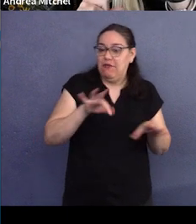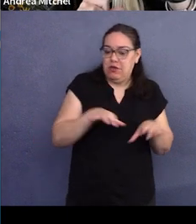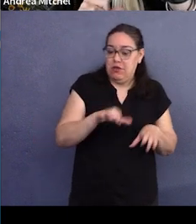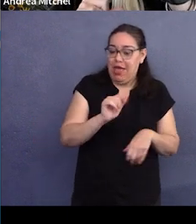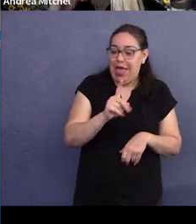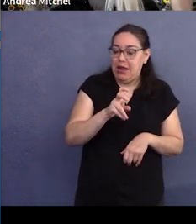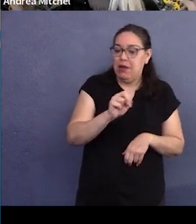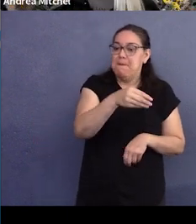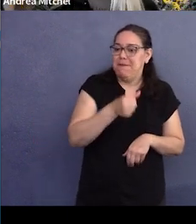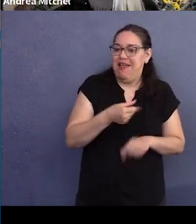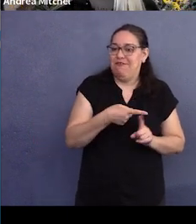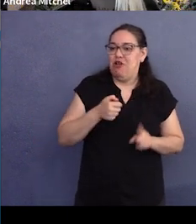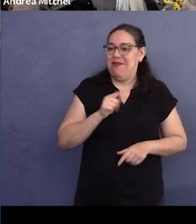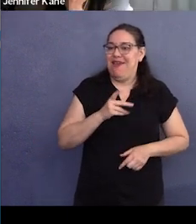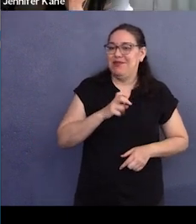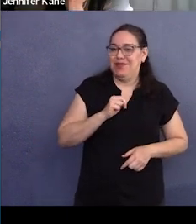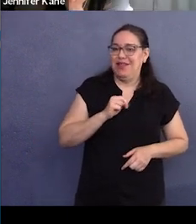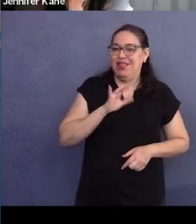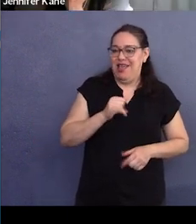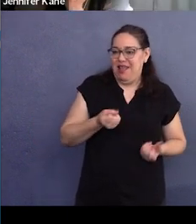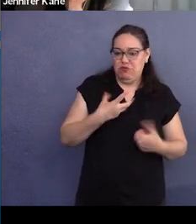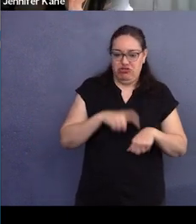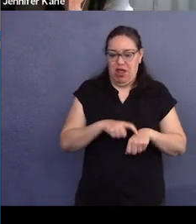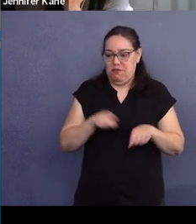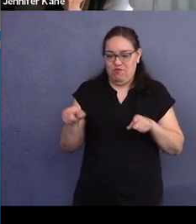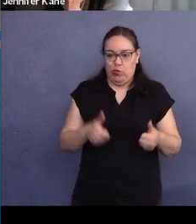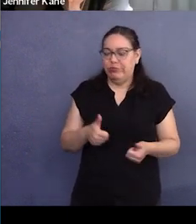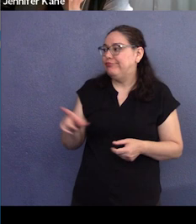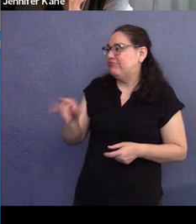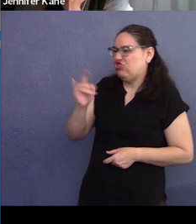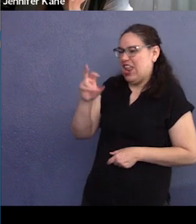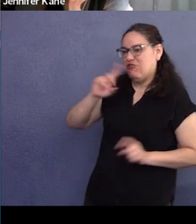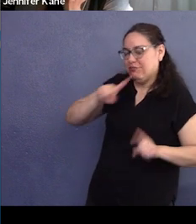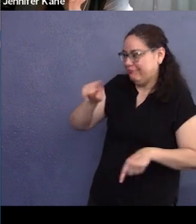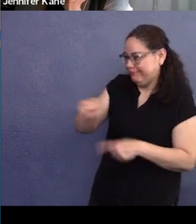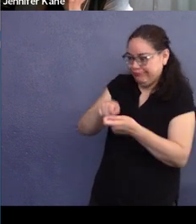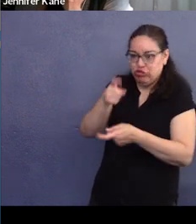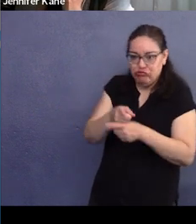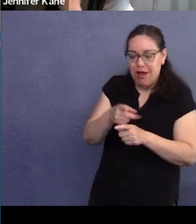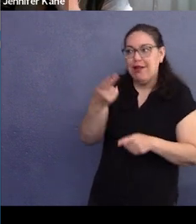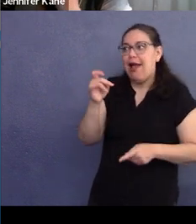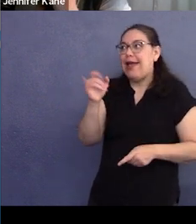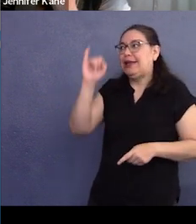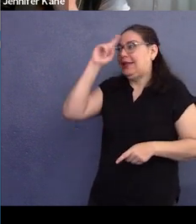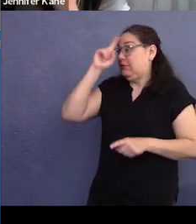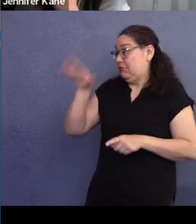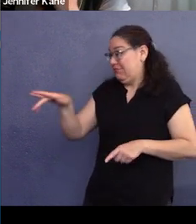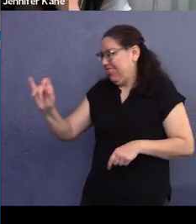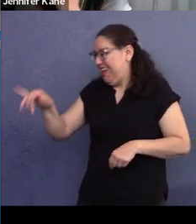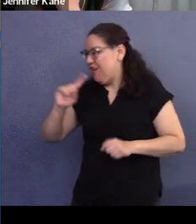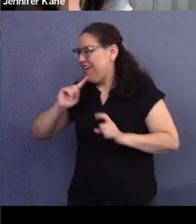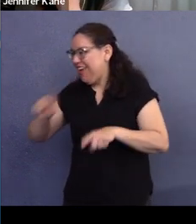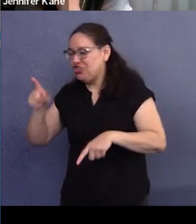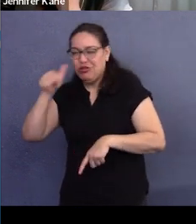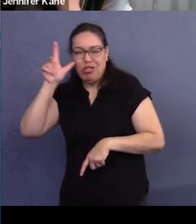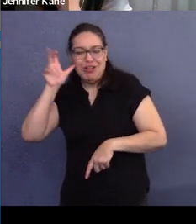admin category. So it all depends. Exactly. And this, Heidi, this also relates to the question. That's exactly how I answered that question to